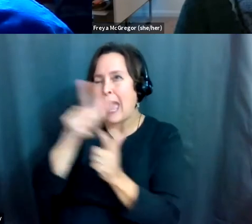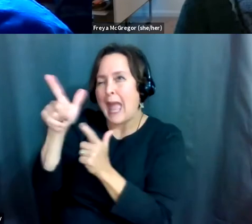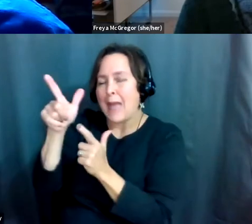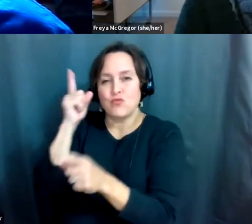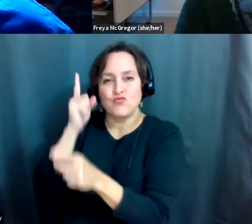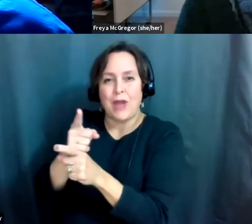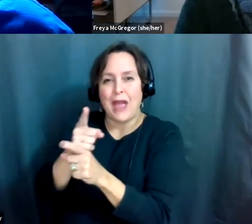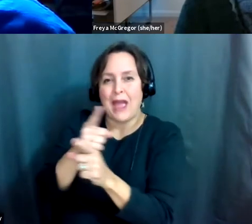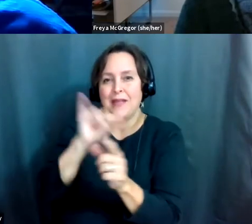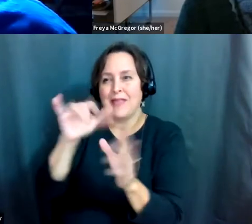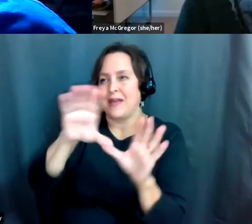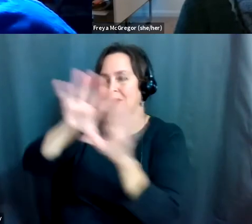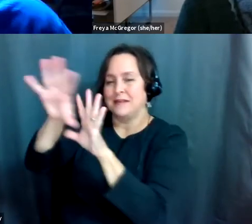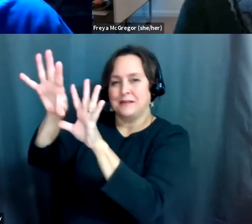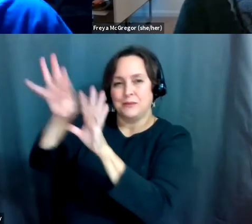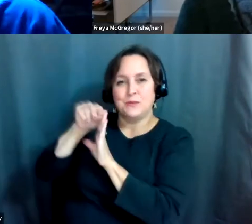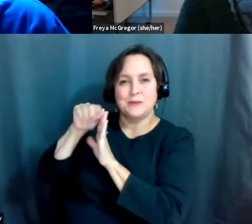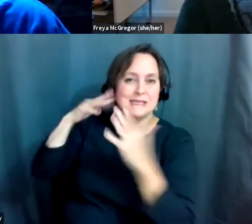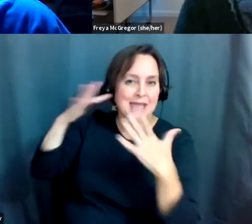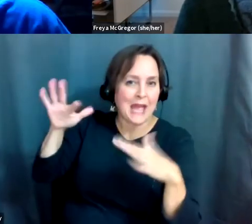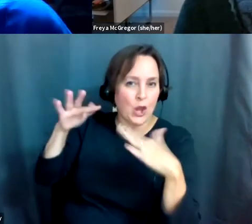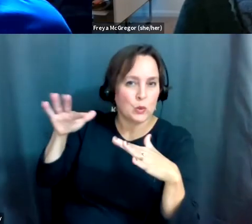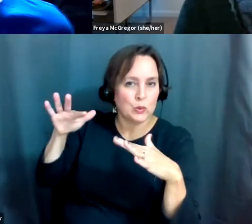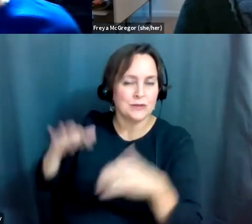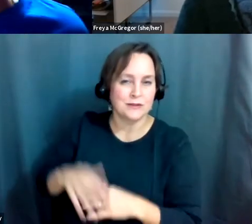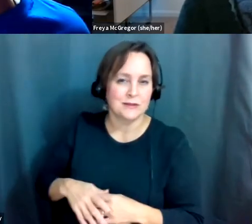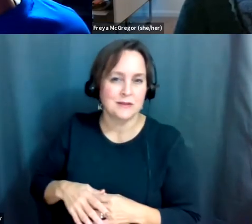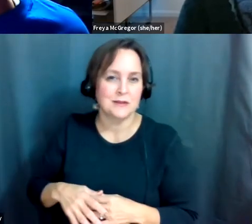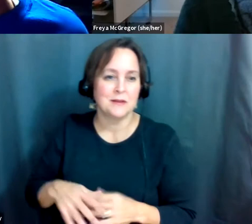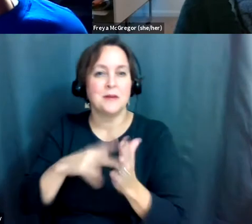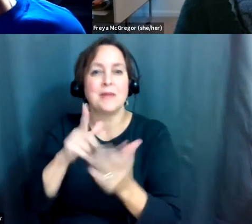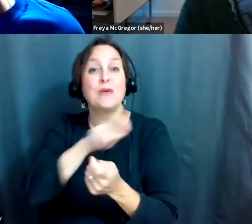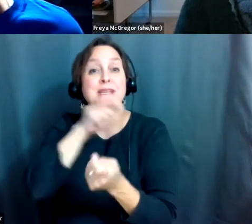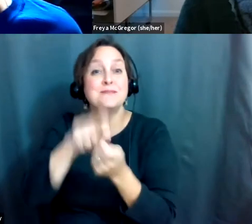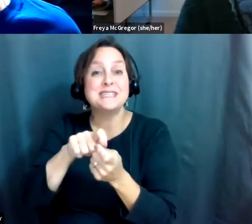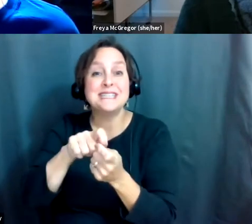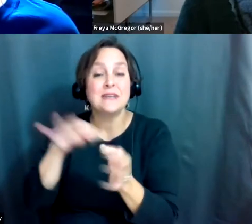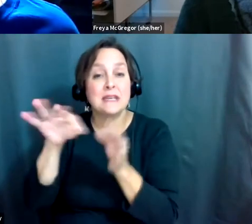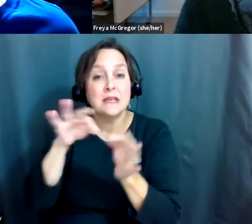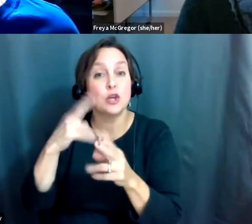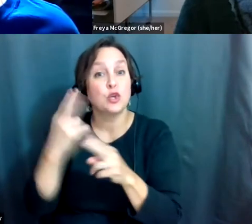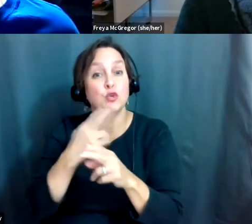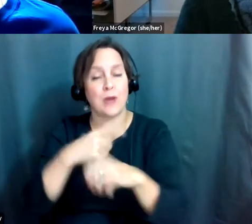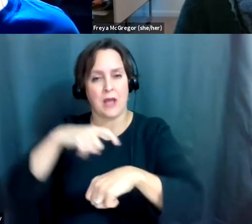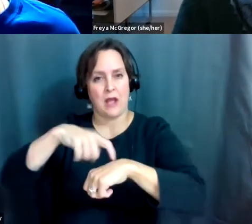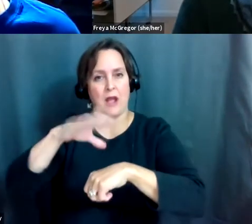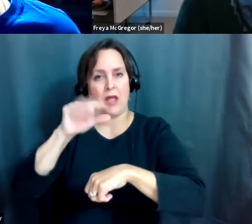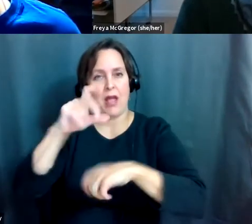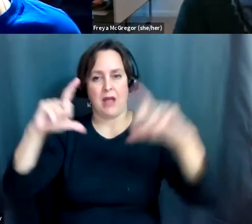it is I'm trying to hear. So specific directions that use the clock face are probably better than anything for me.